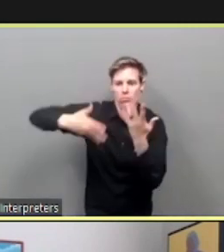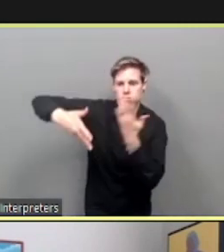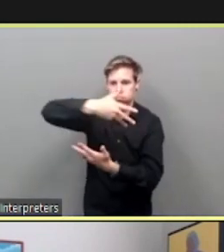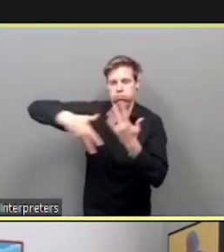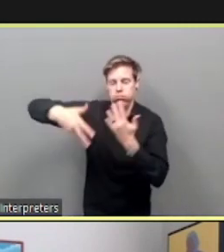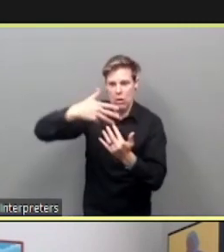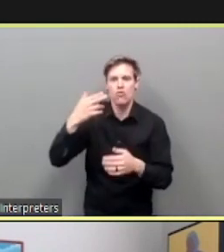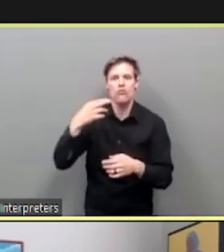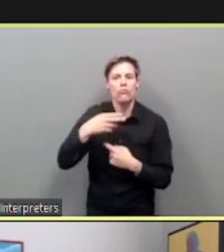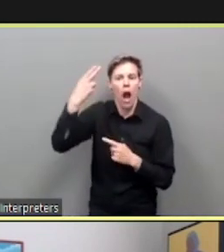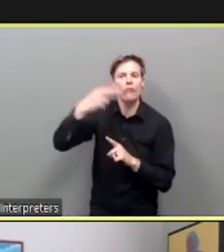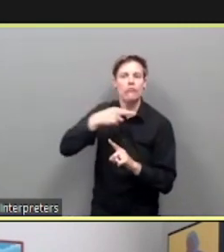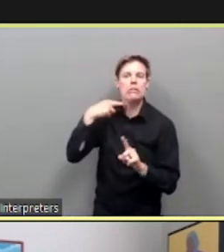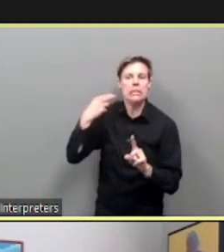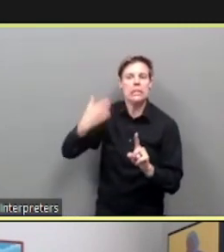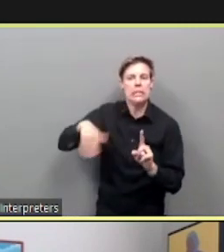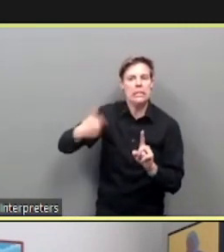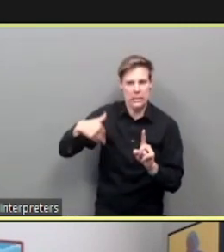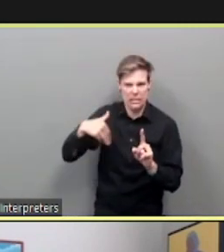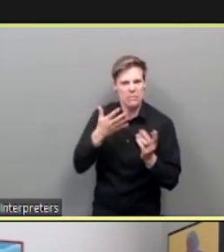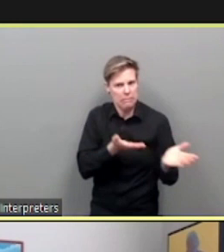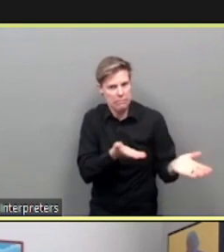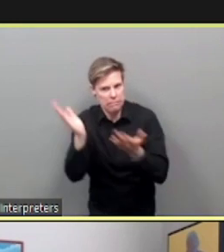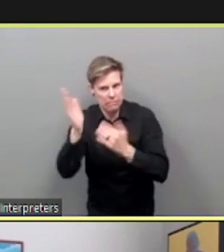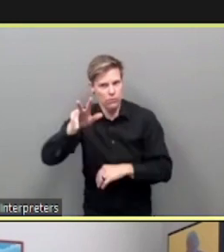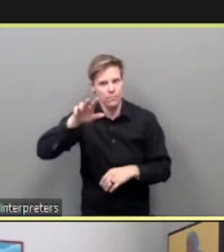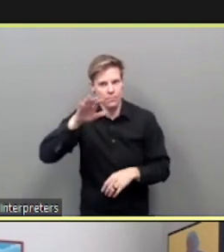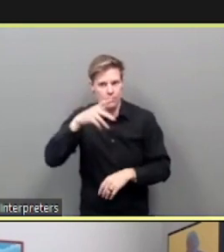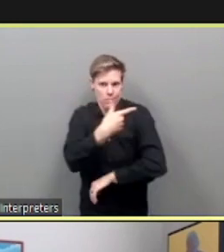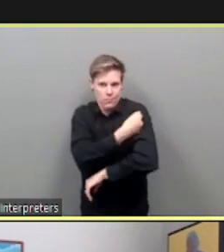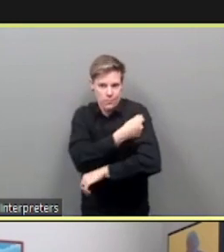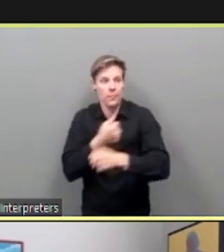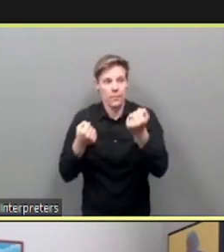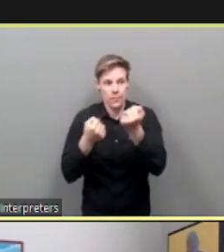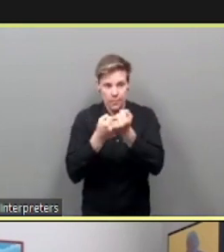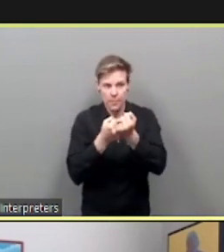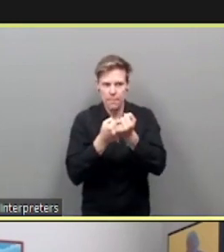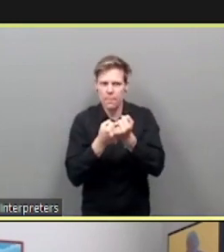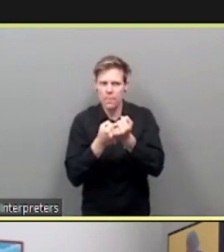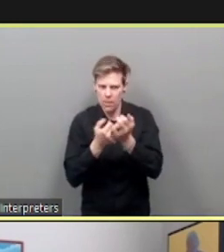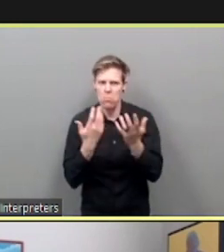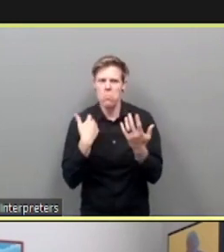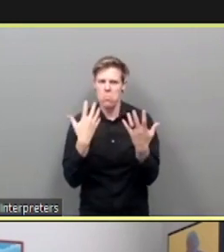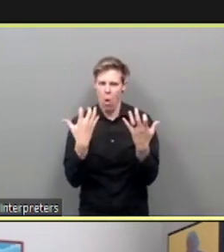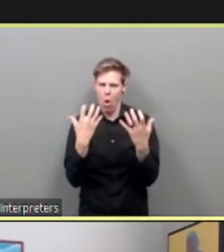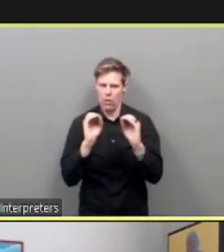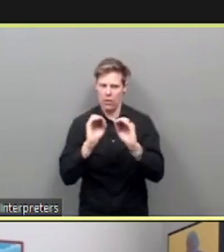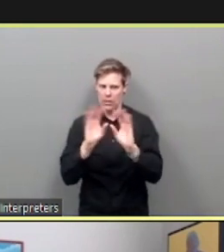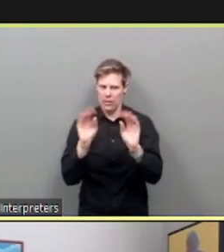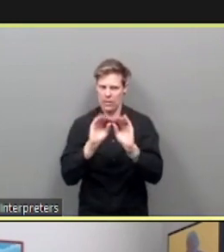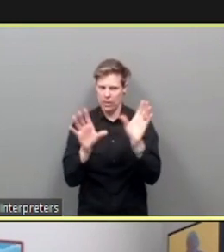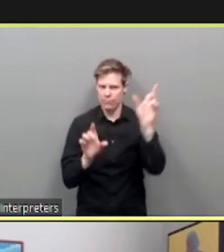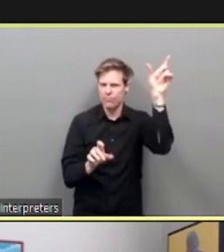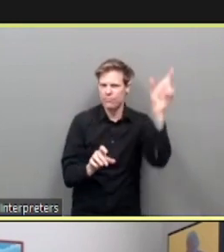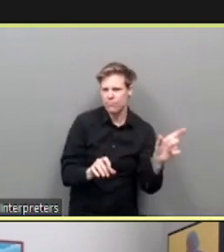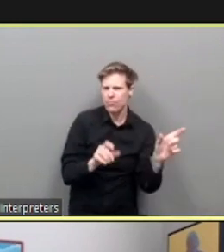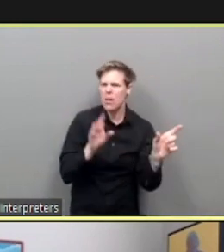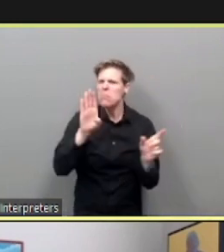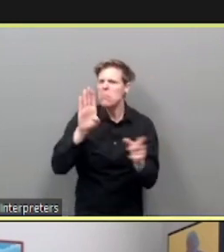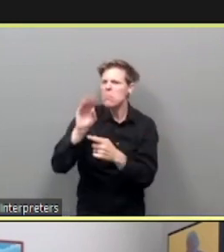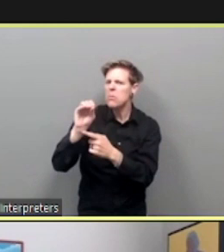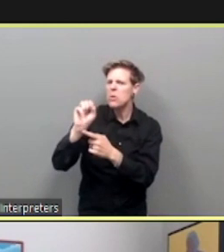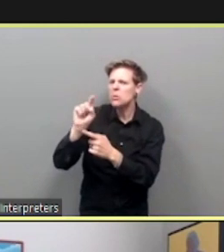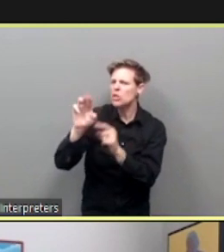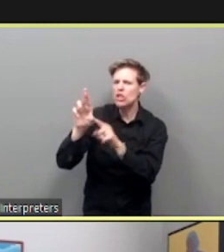Just a little recap. We just also want to clarify because we've been getting a lot of questions of booster versus the additional dose. So